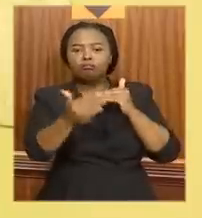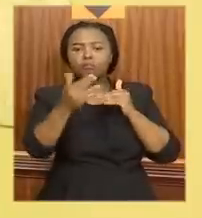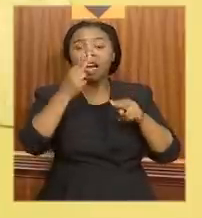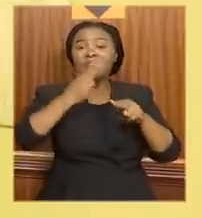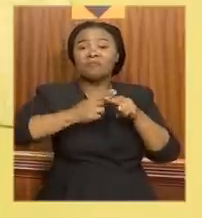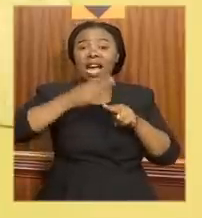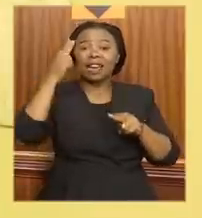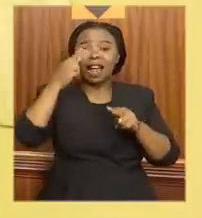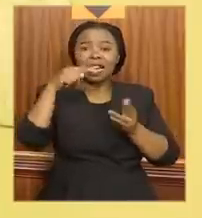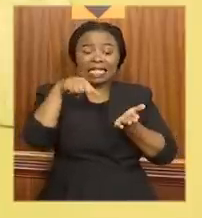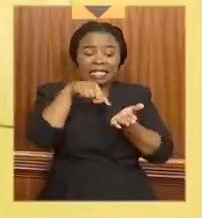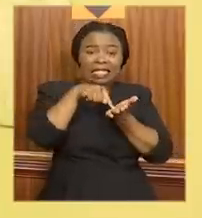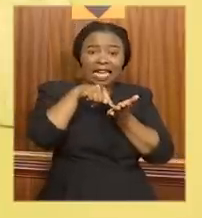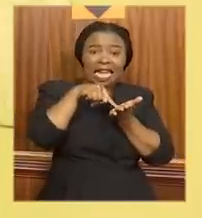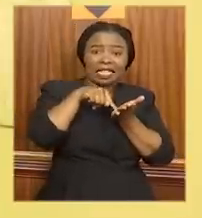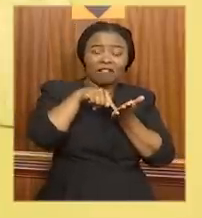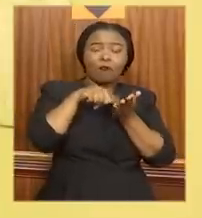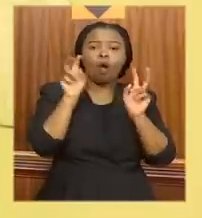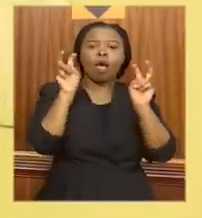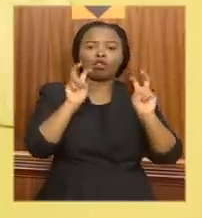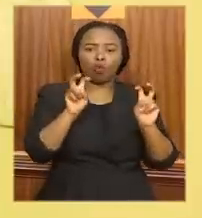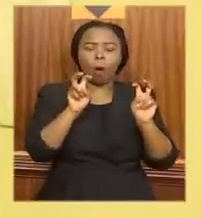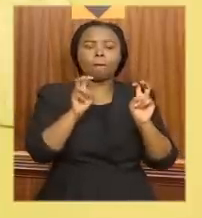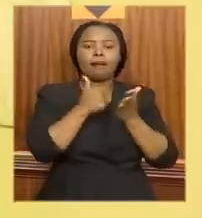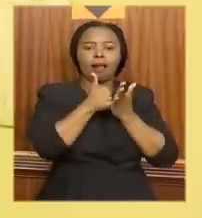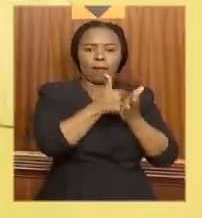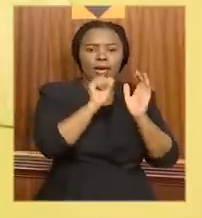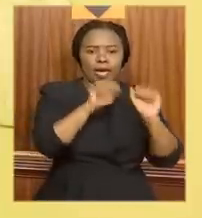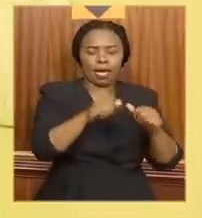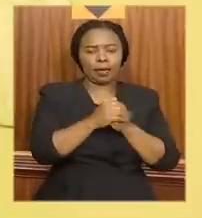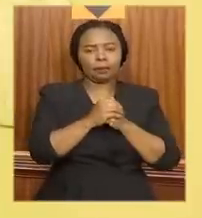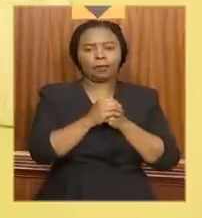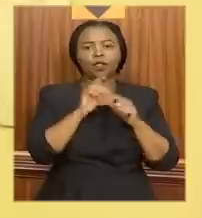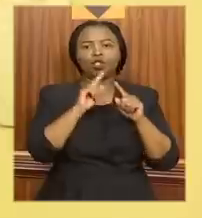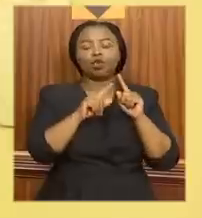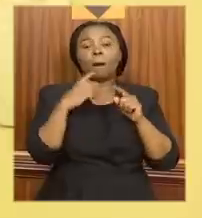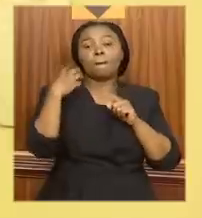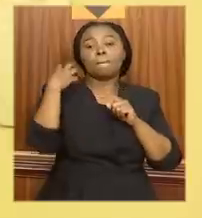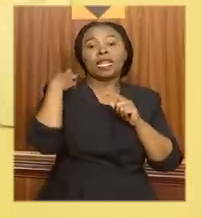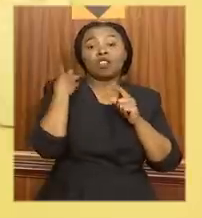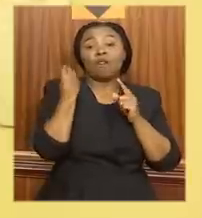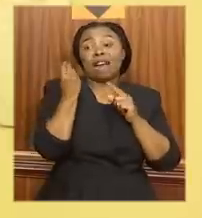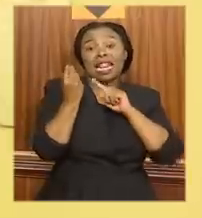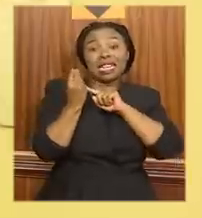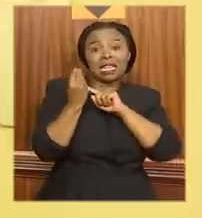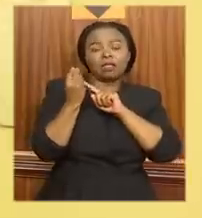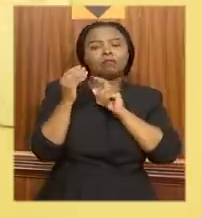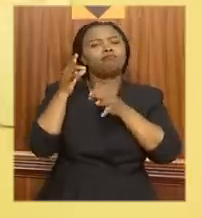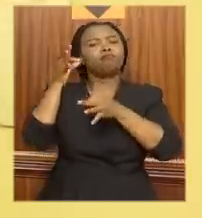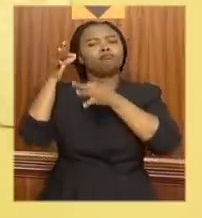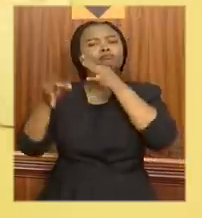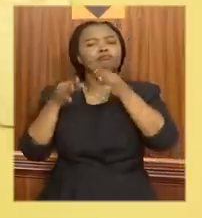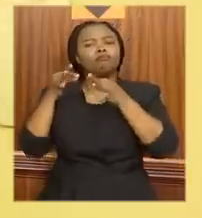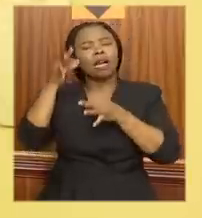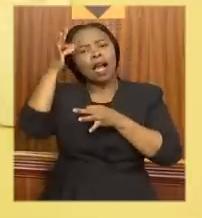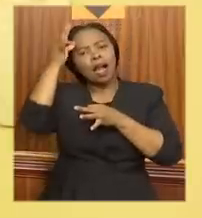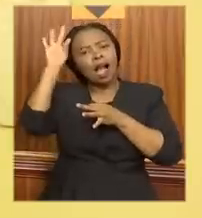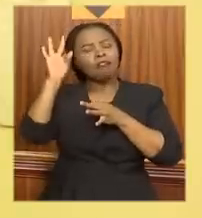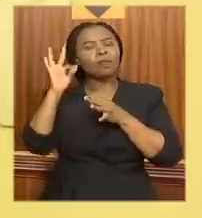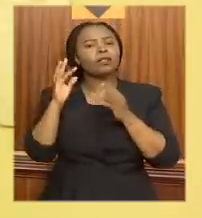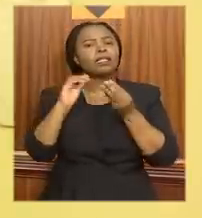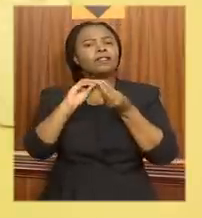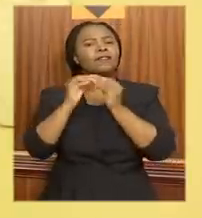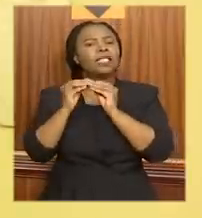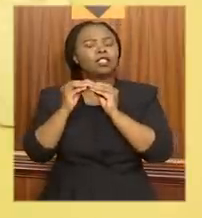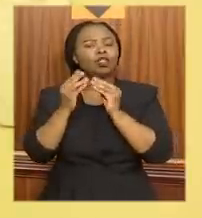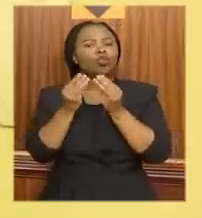debt. The Minister of Finance will outline how government will deal with this matter in an effective manner